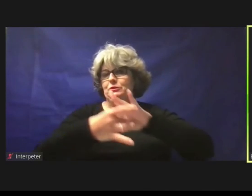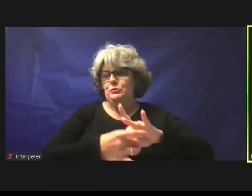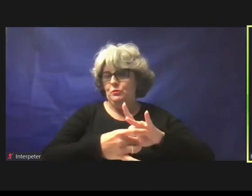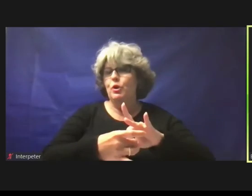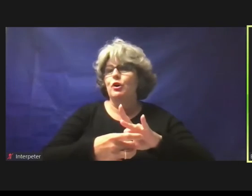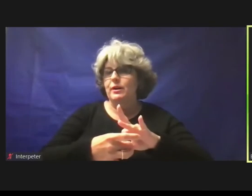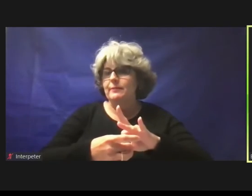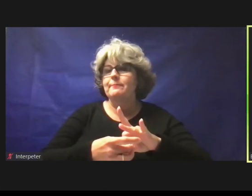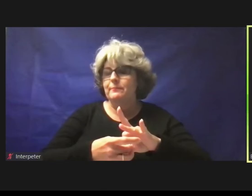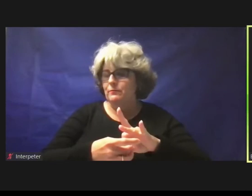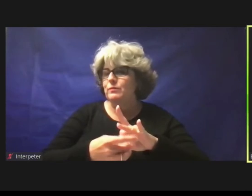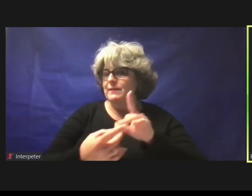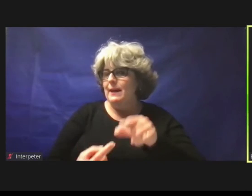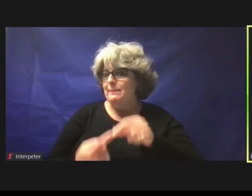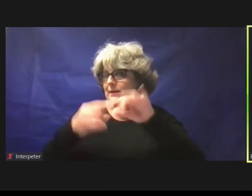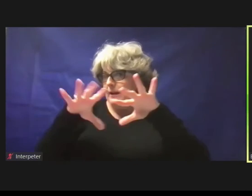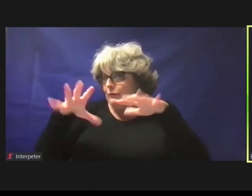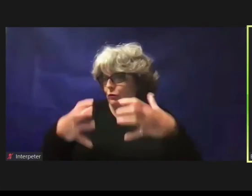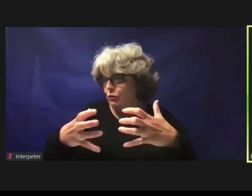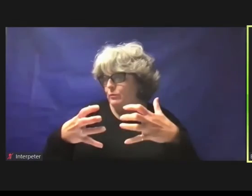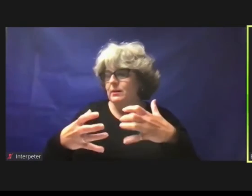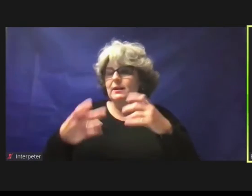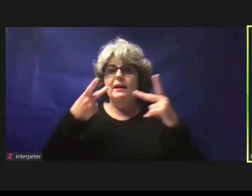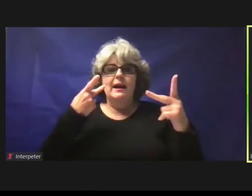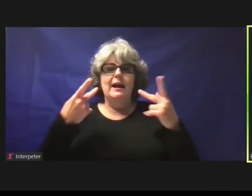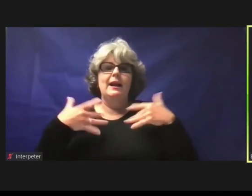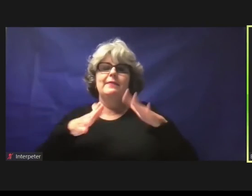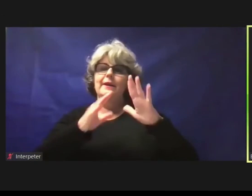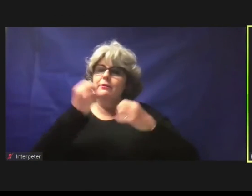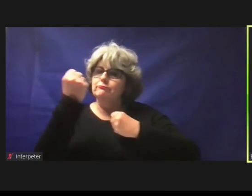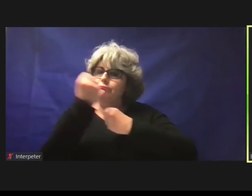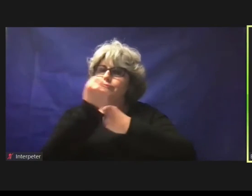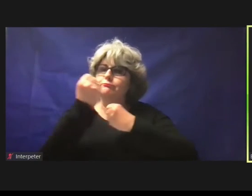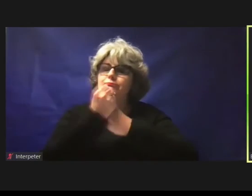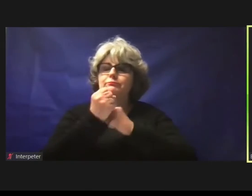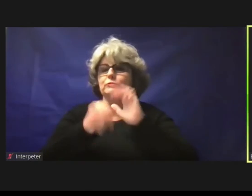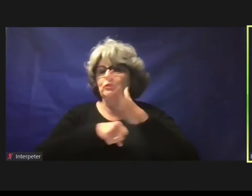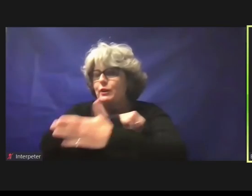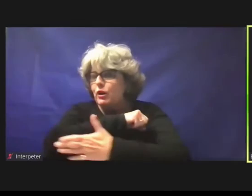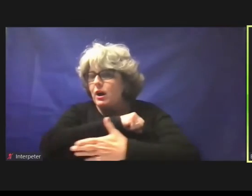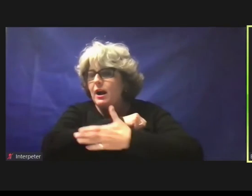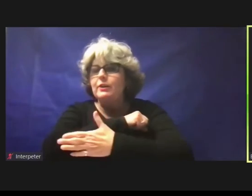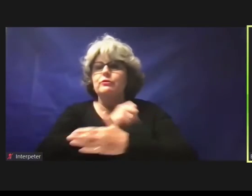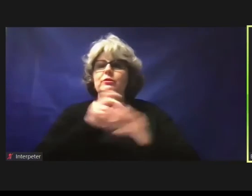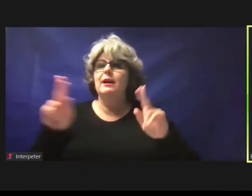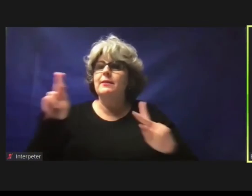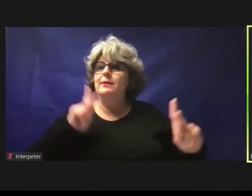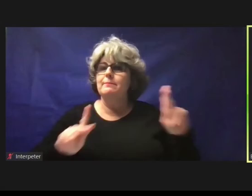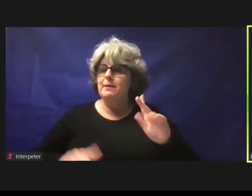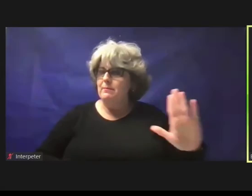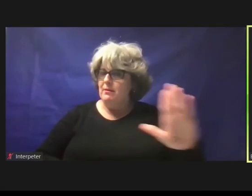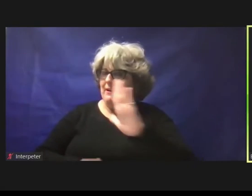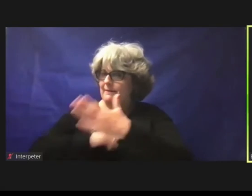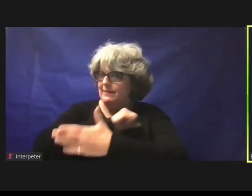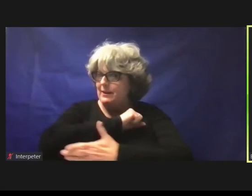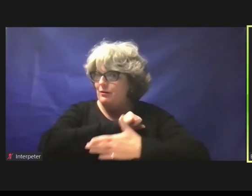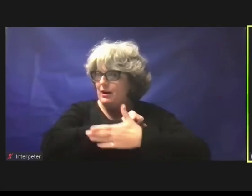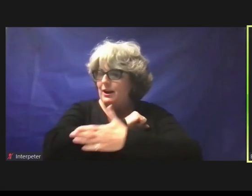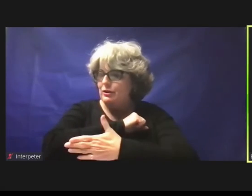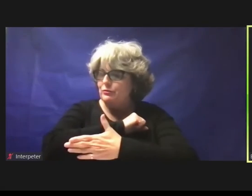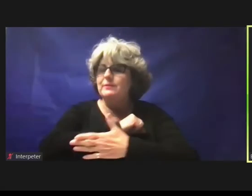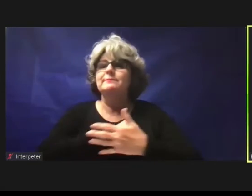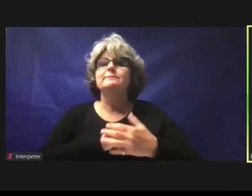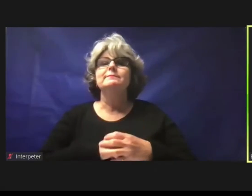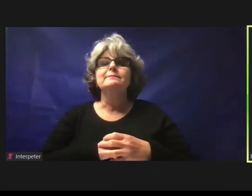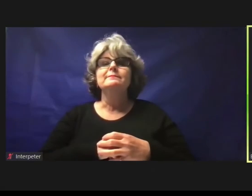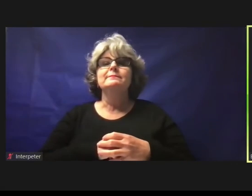with that group, and to see their utter devotion to their country and to the people of their country. And